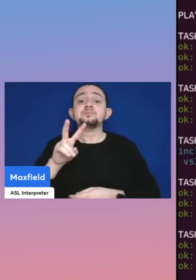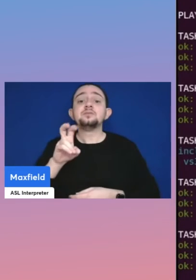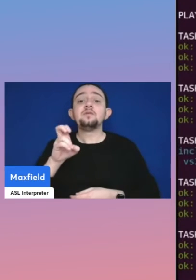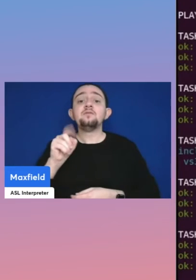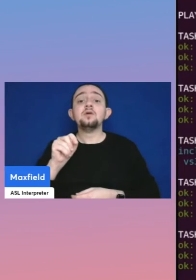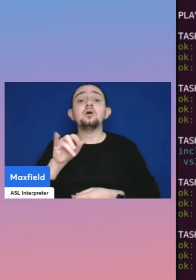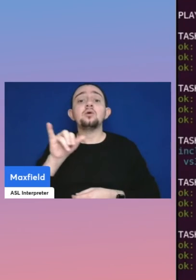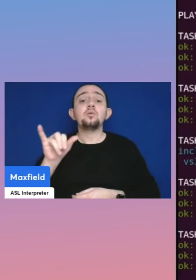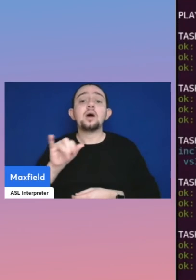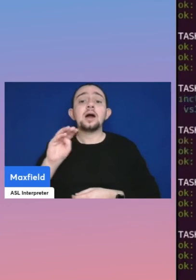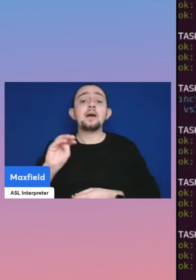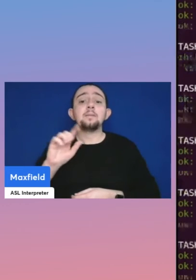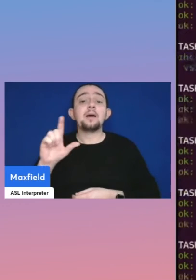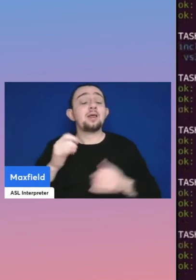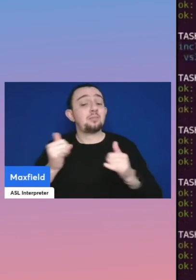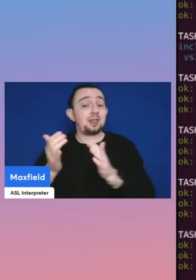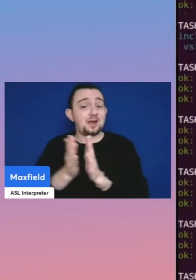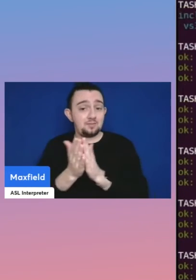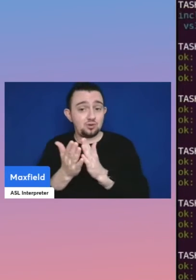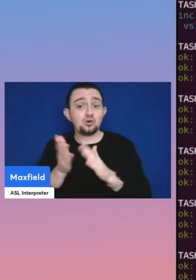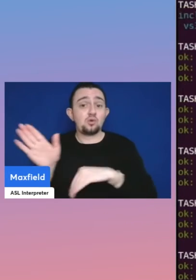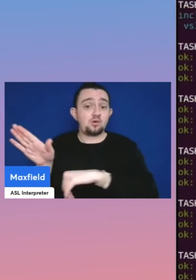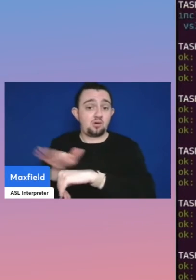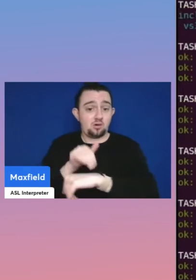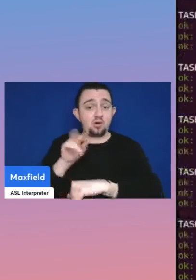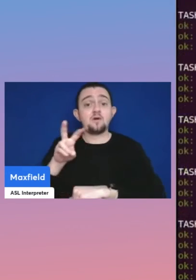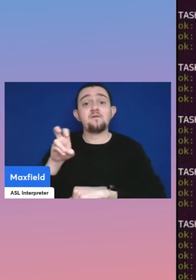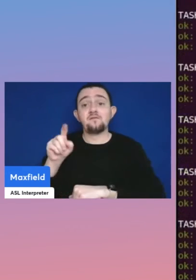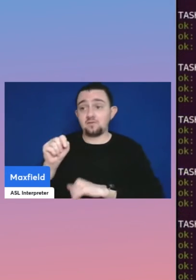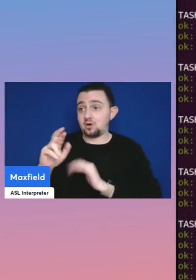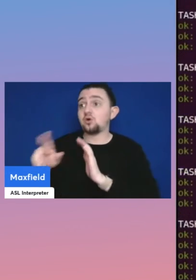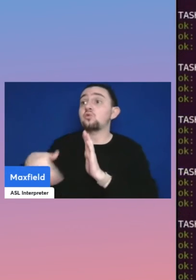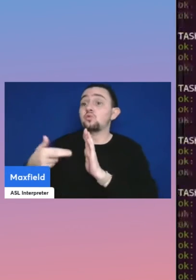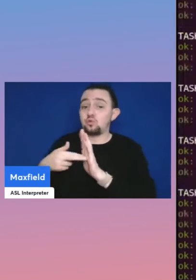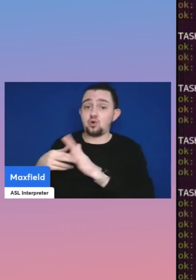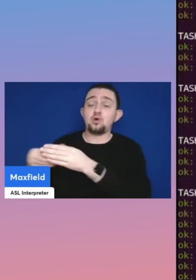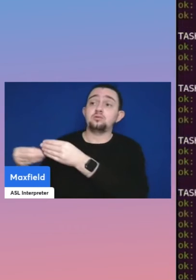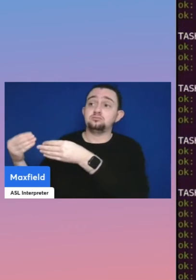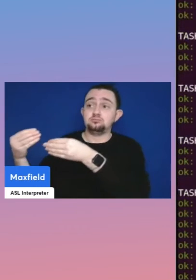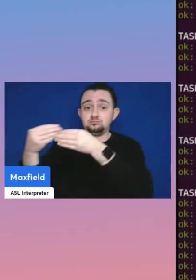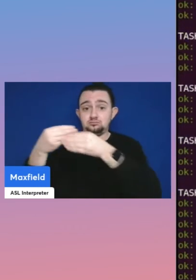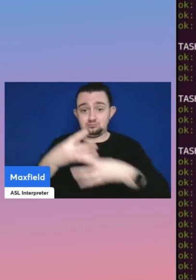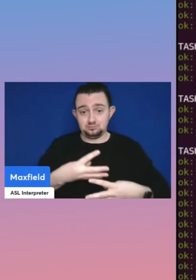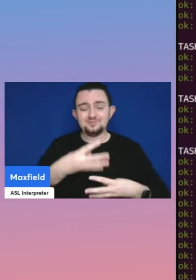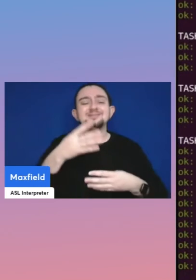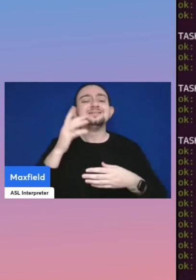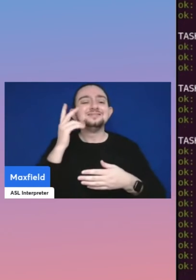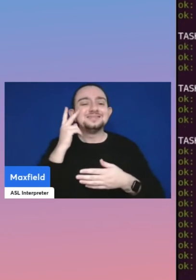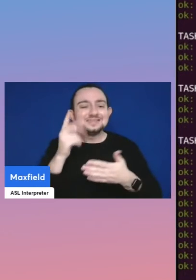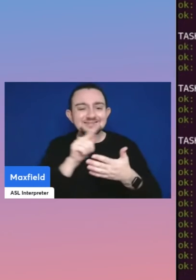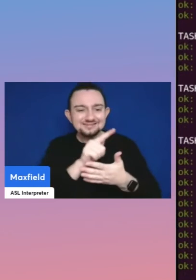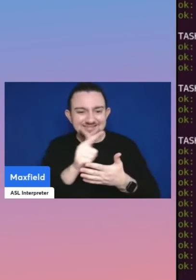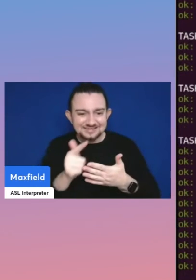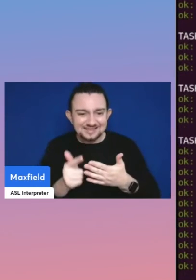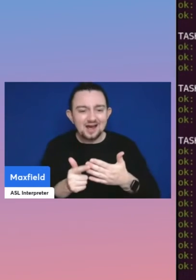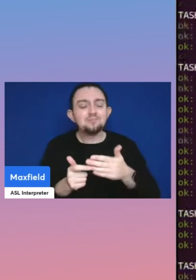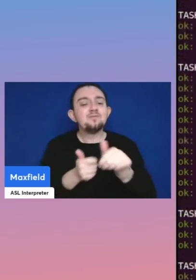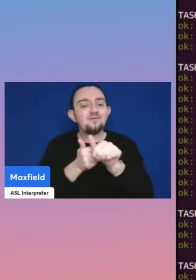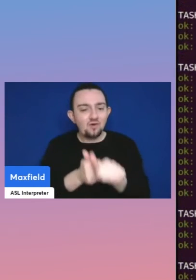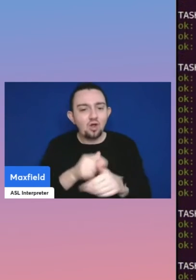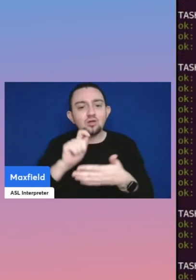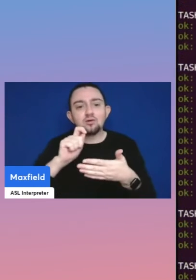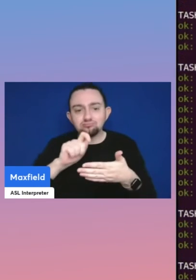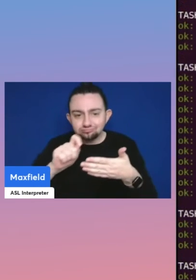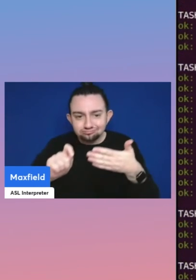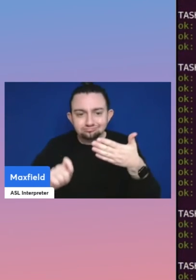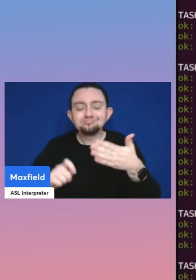the Vault role, and you are able to see the steps Ansible takes in order to accomplish